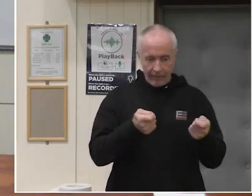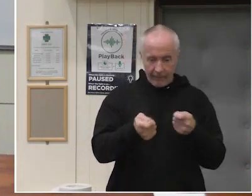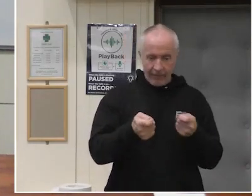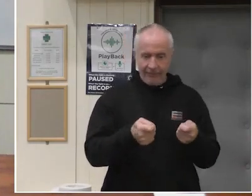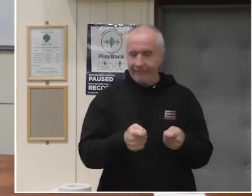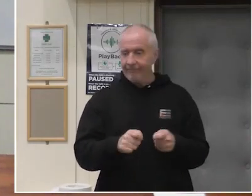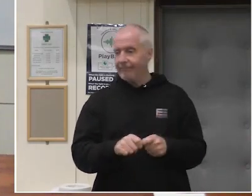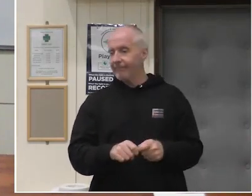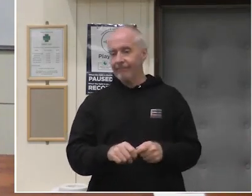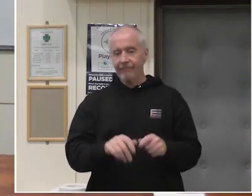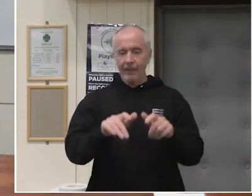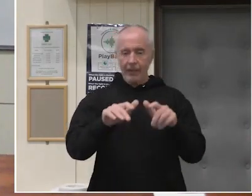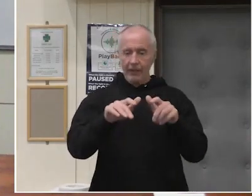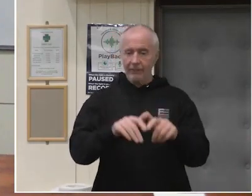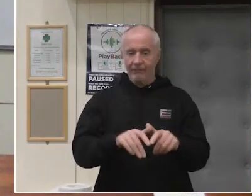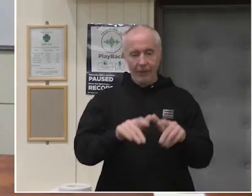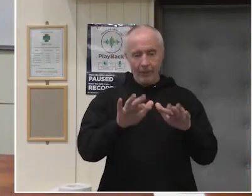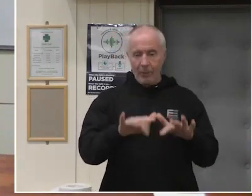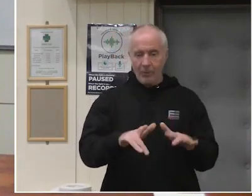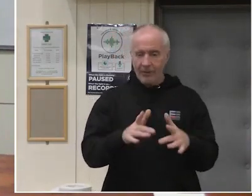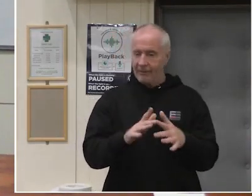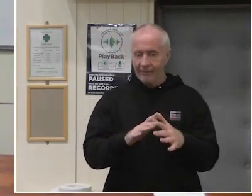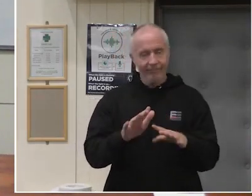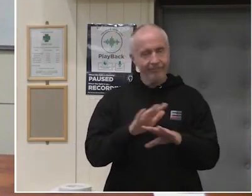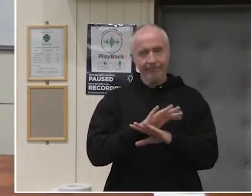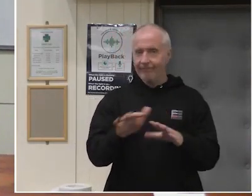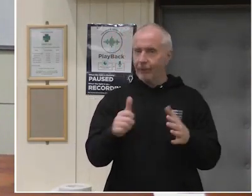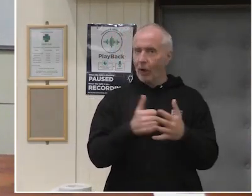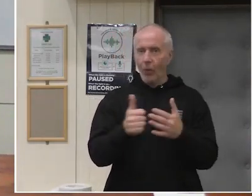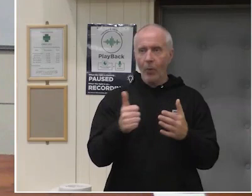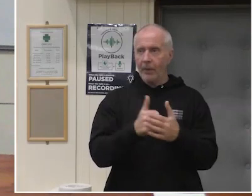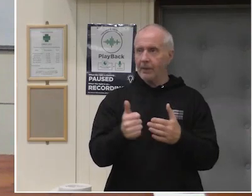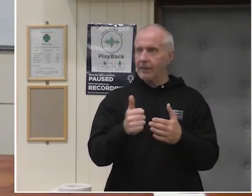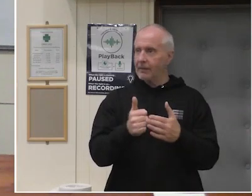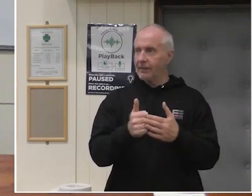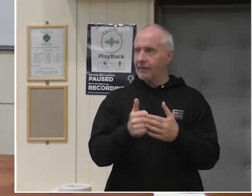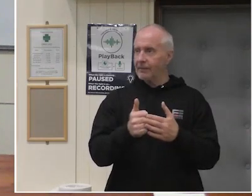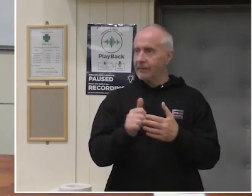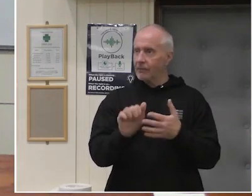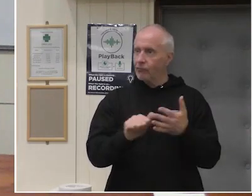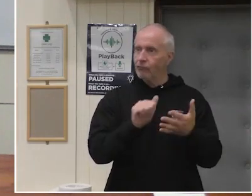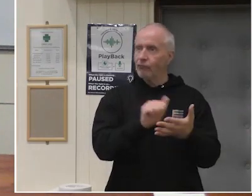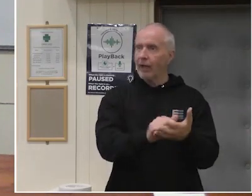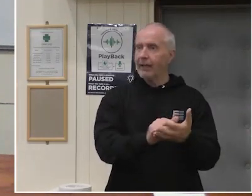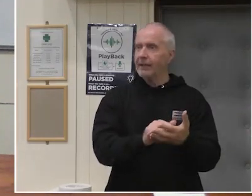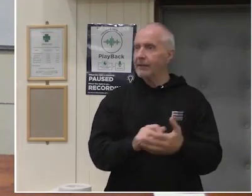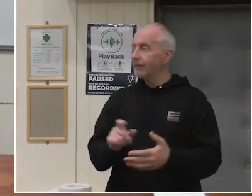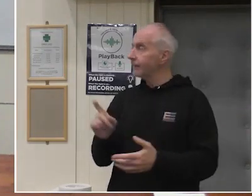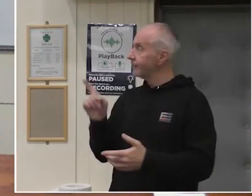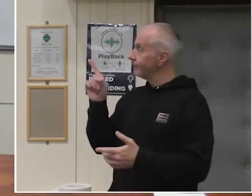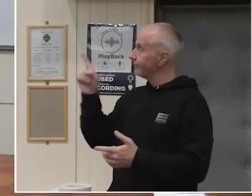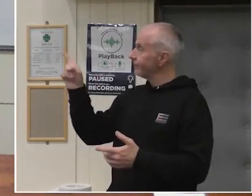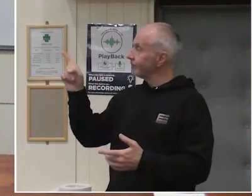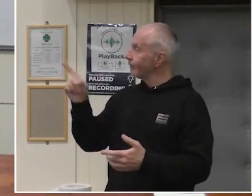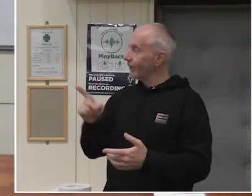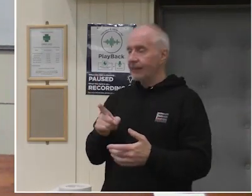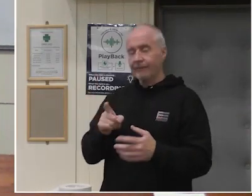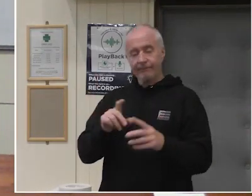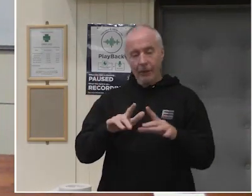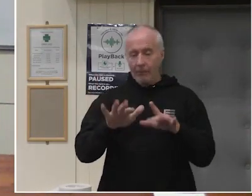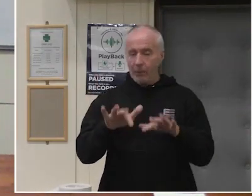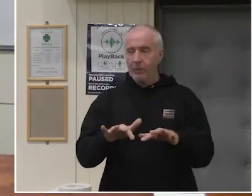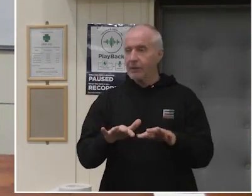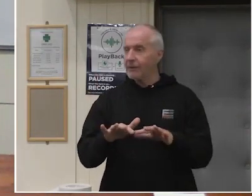distracted, ooh, shiny, that you can't get them to do this kind of application. They just will not do